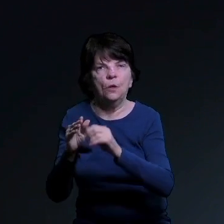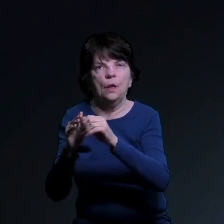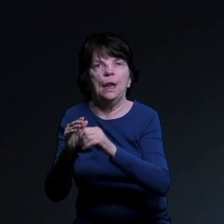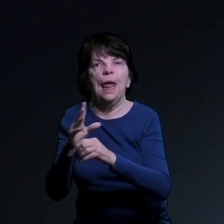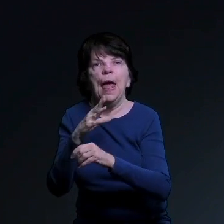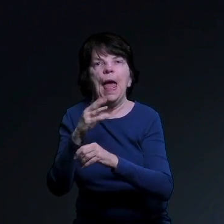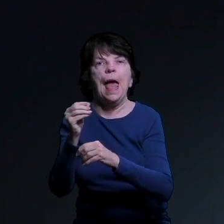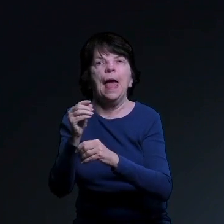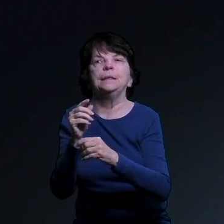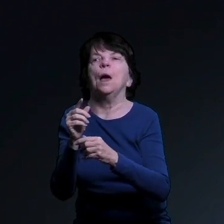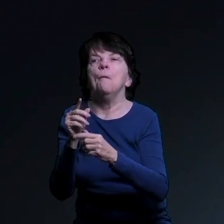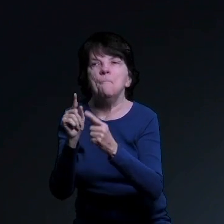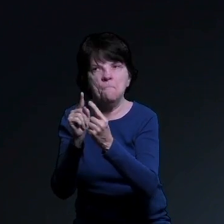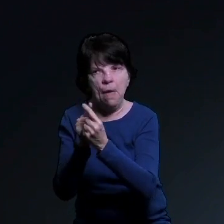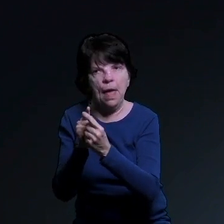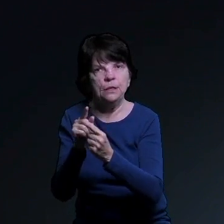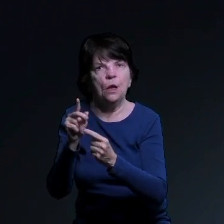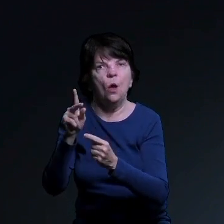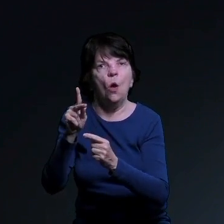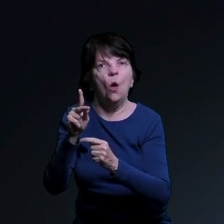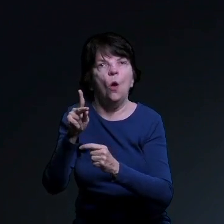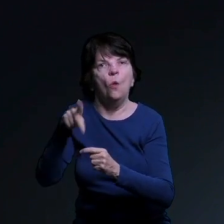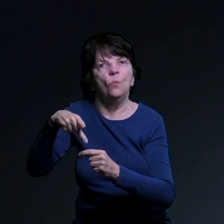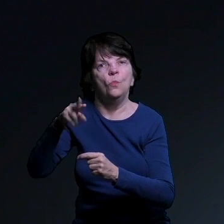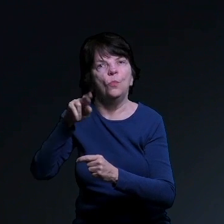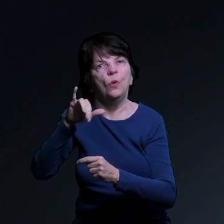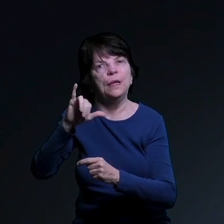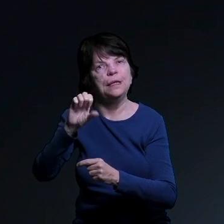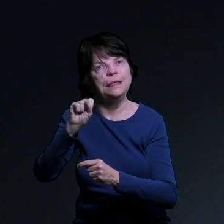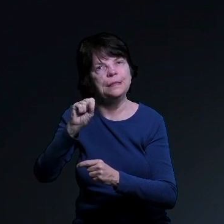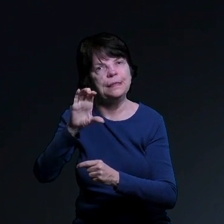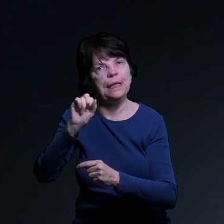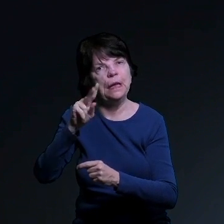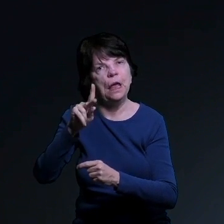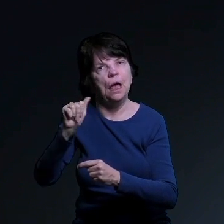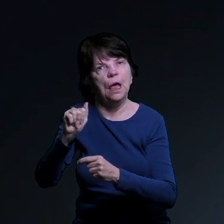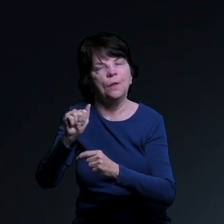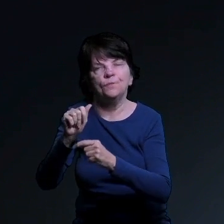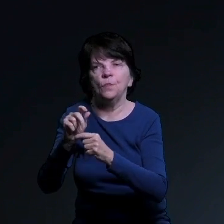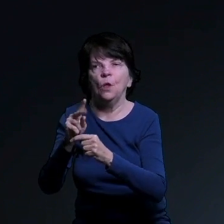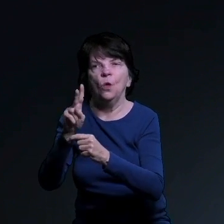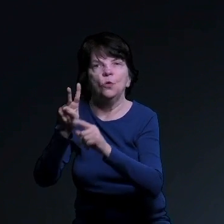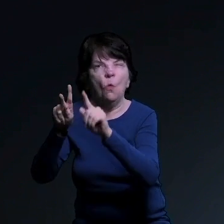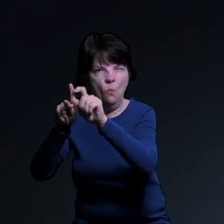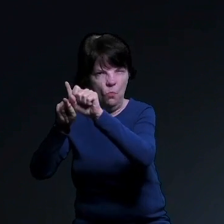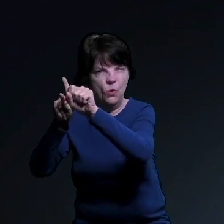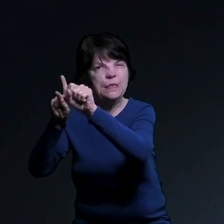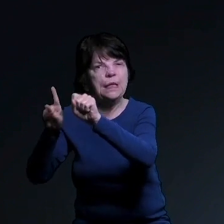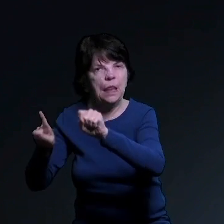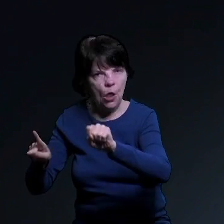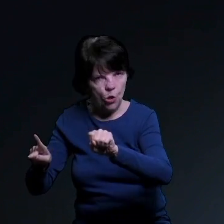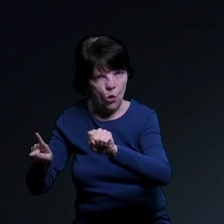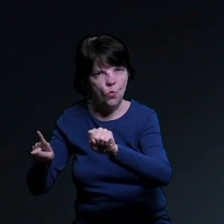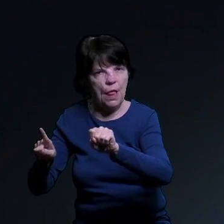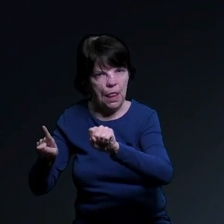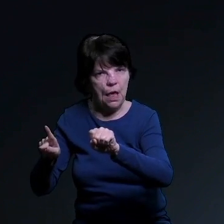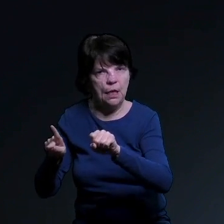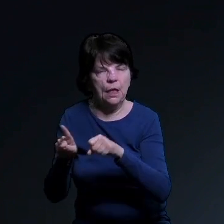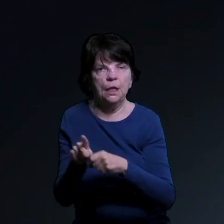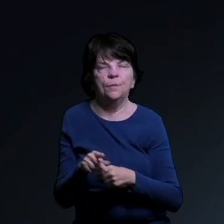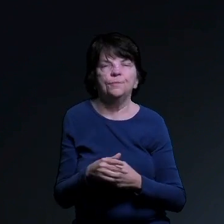Priscilla. They had left Italy when Claudius Caesar deported all Jews from